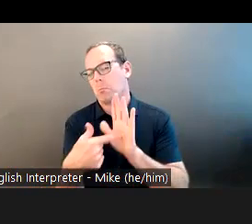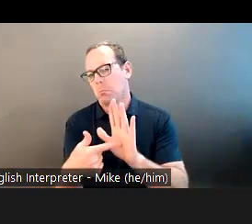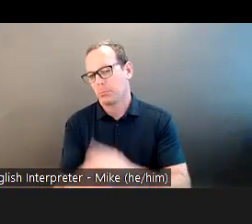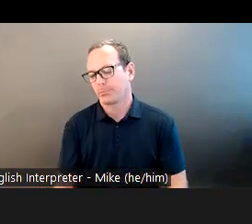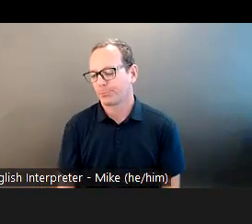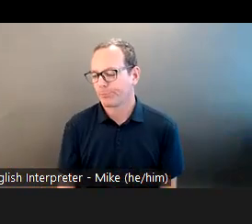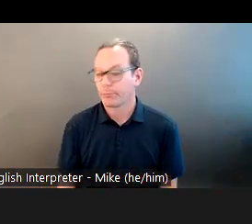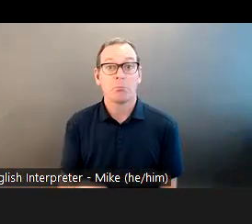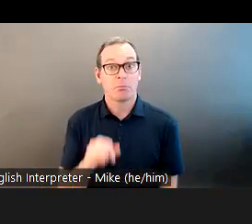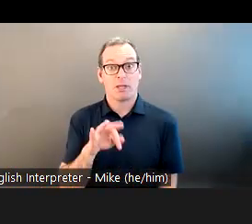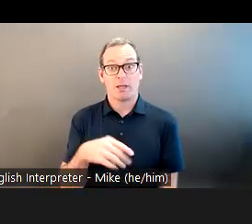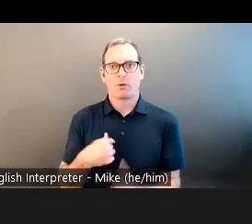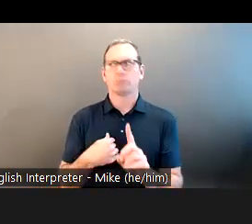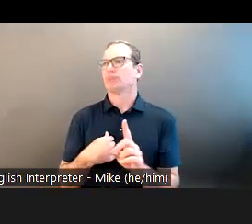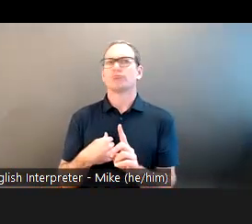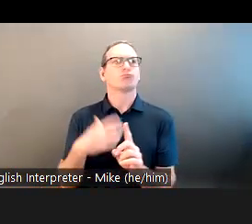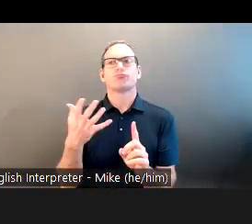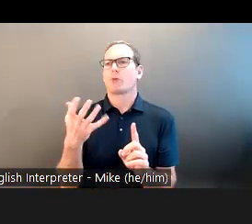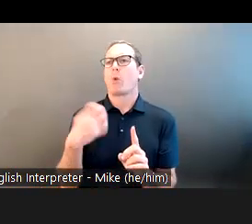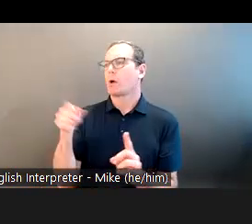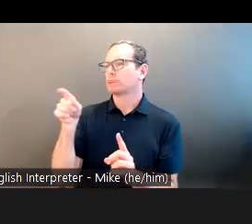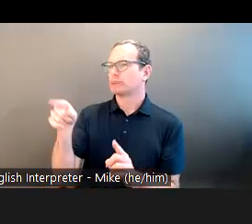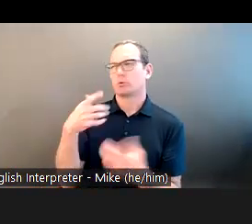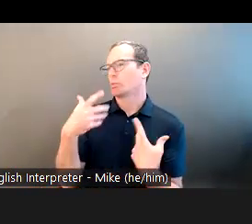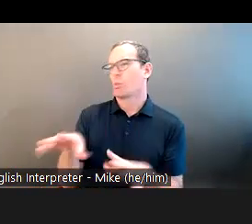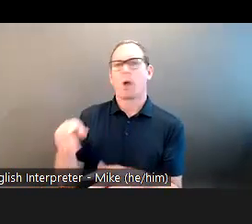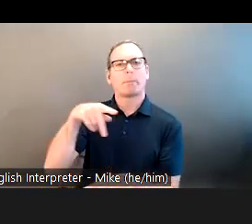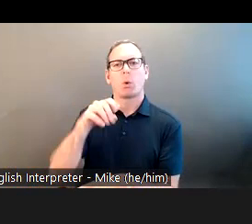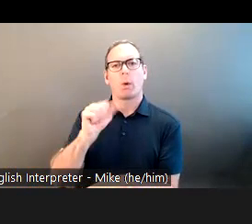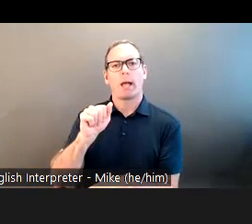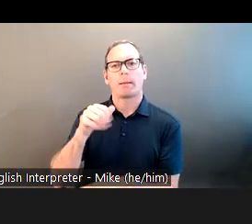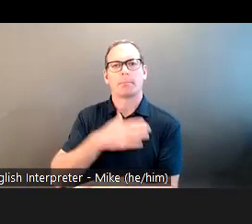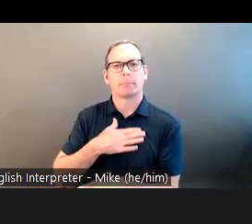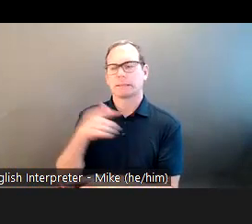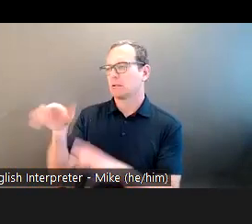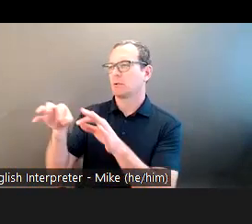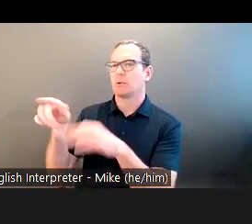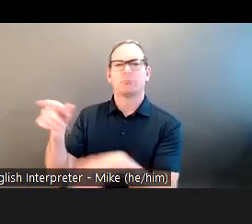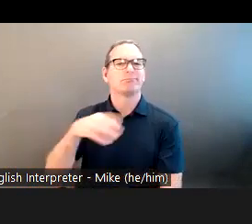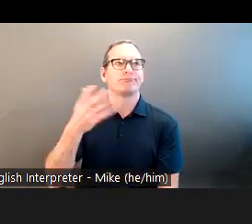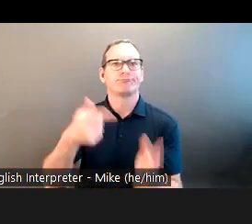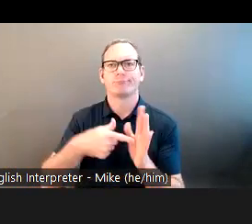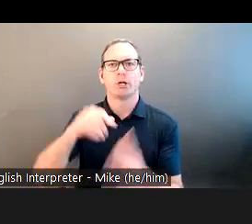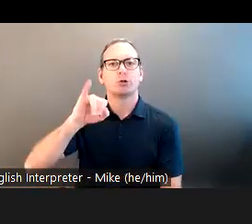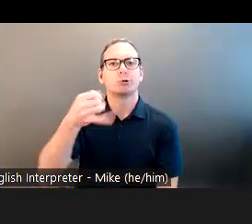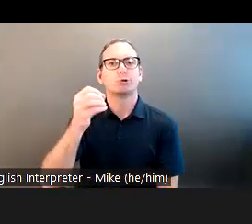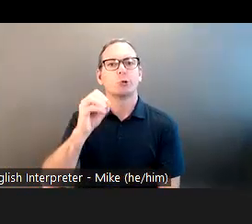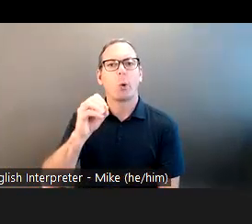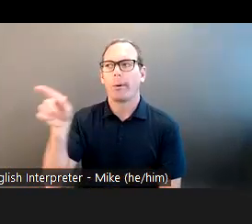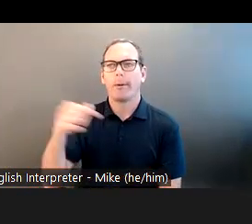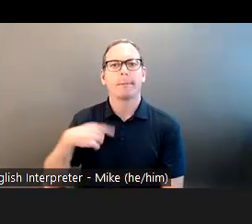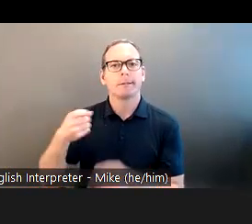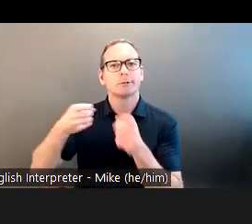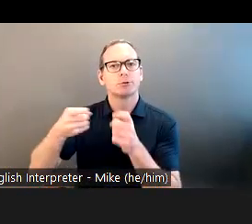they understand what's going on, they are saying, hey, I don't like the way Joe is managing my stuff, I want to pick